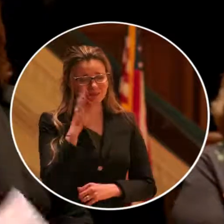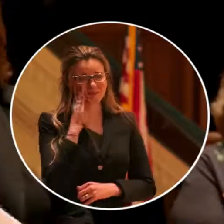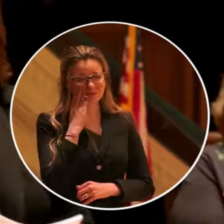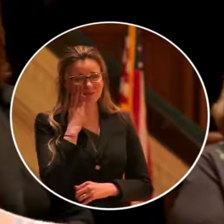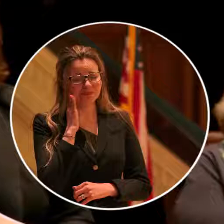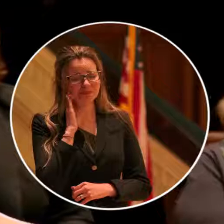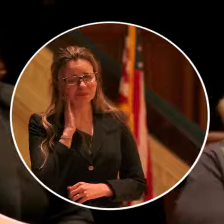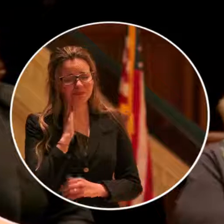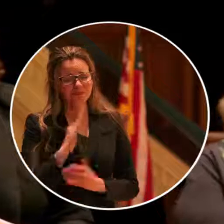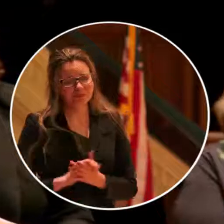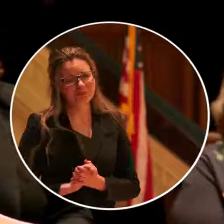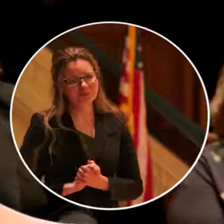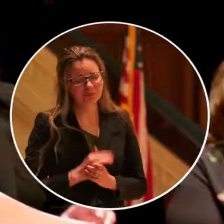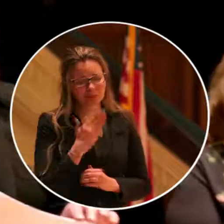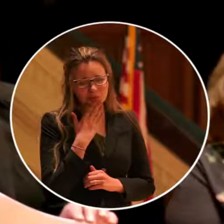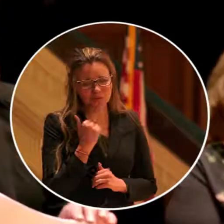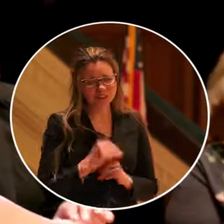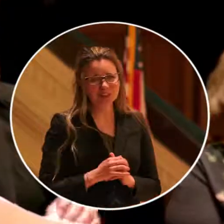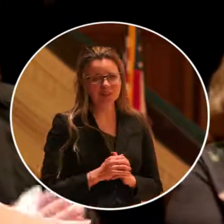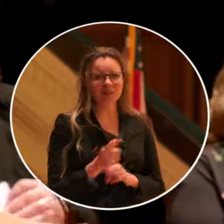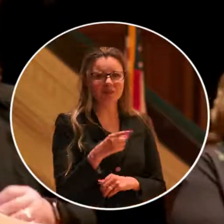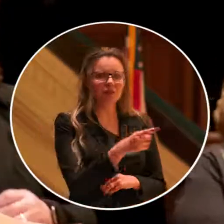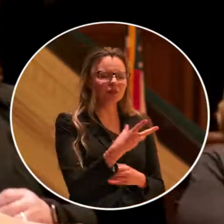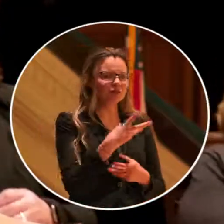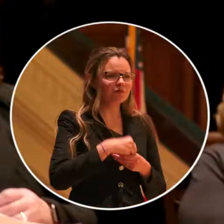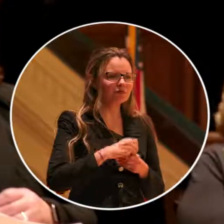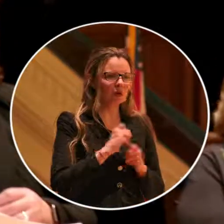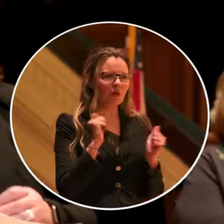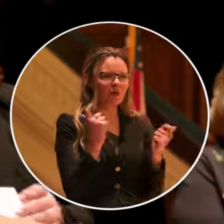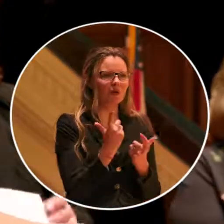She embodies all things Listen to Your Mother.